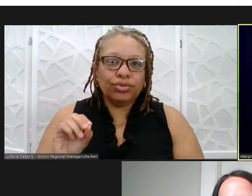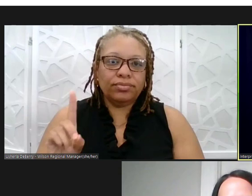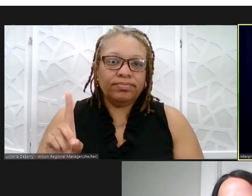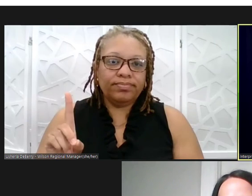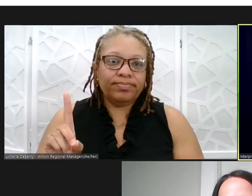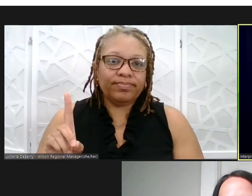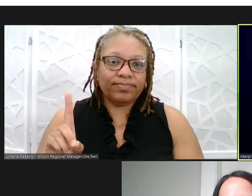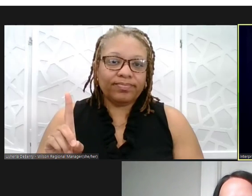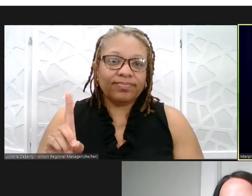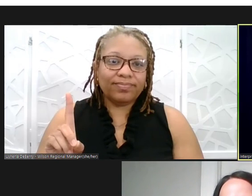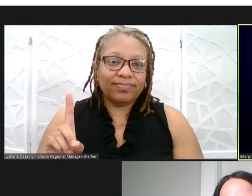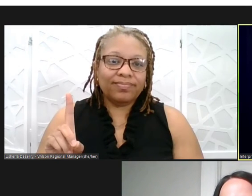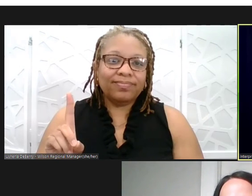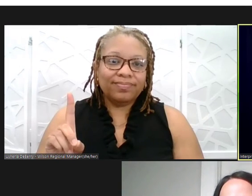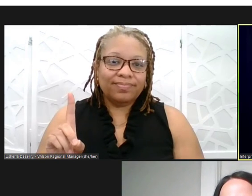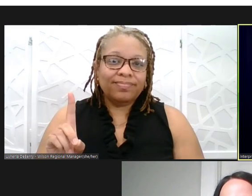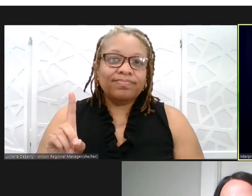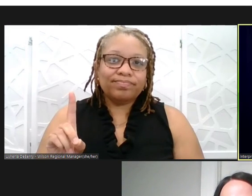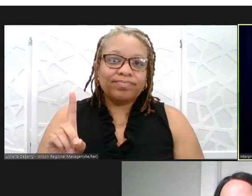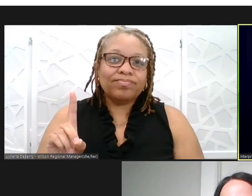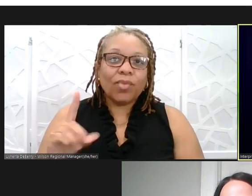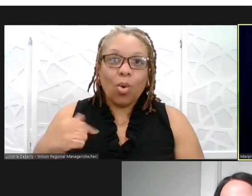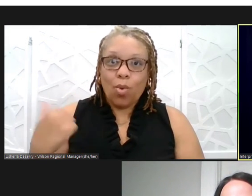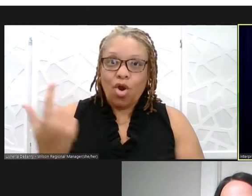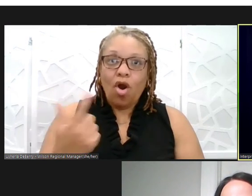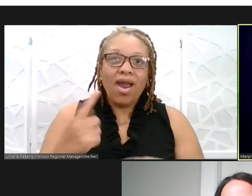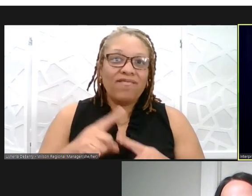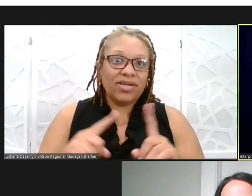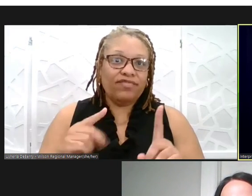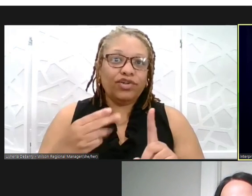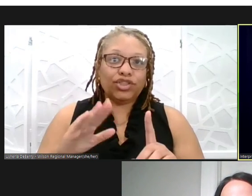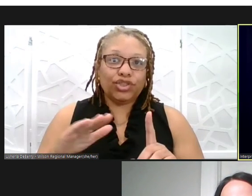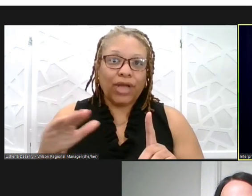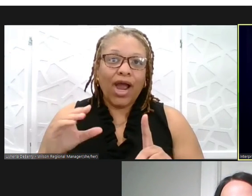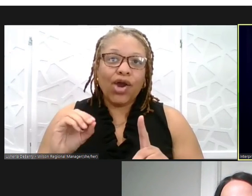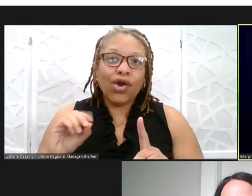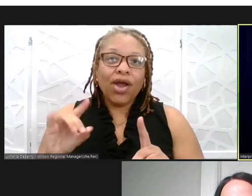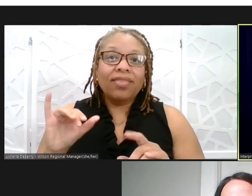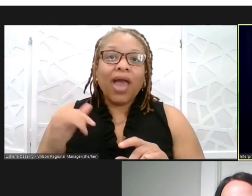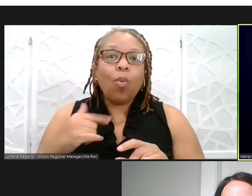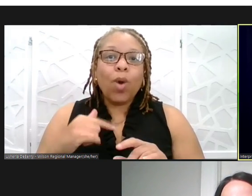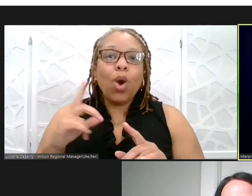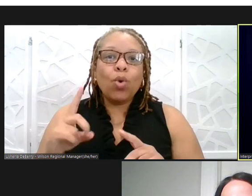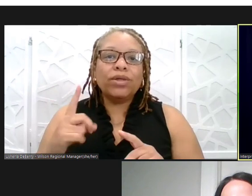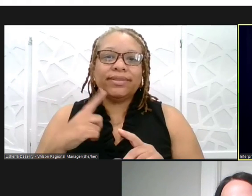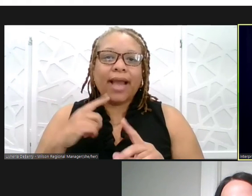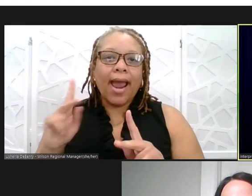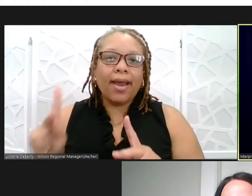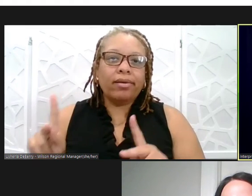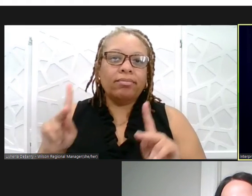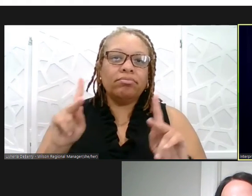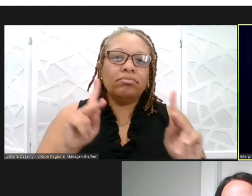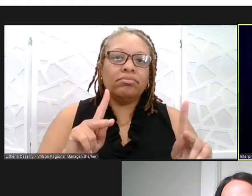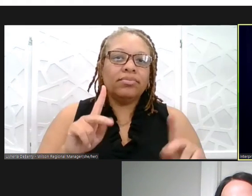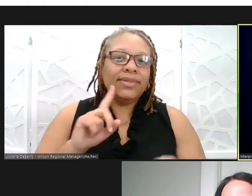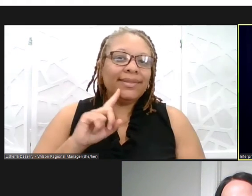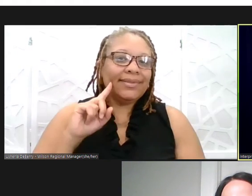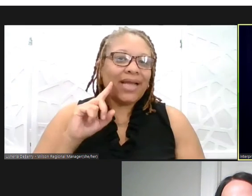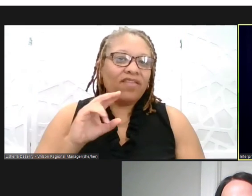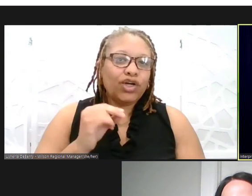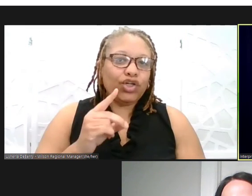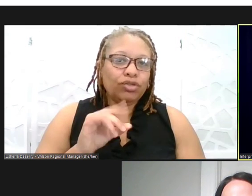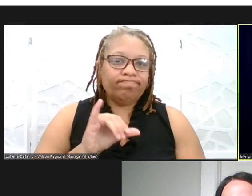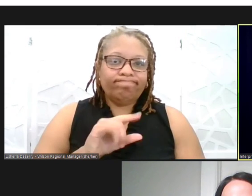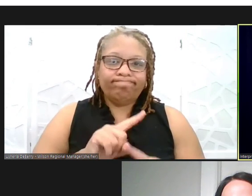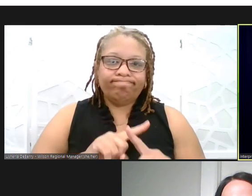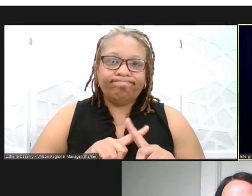language, or they might have been signing from childhood. Everyone is different. There's a lot of variety within the deaf, hard of